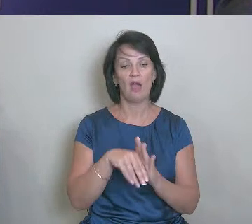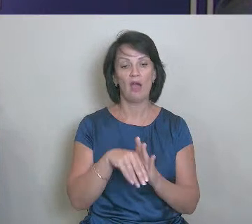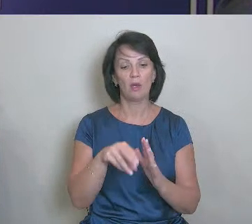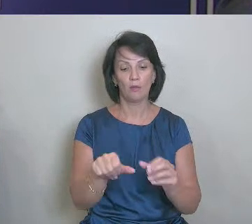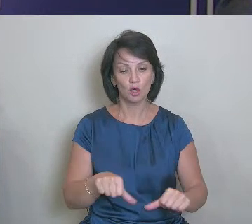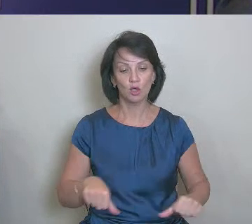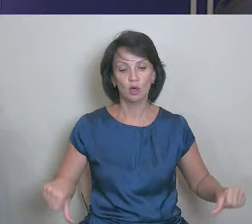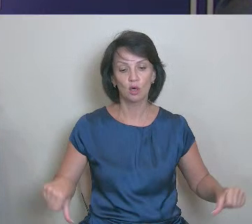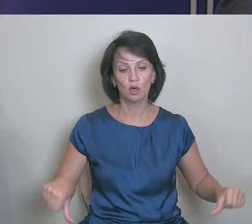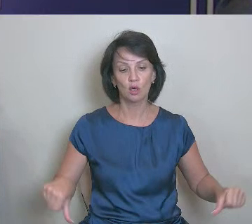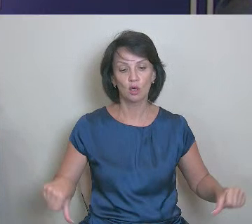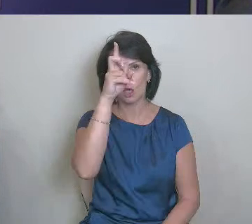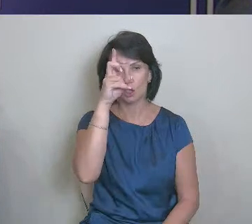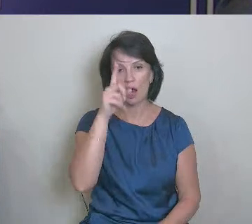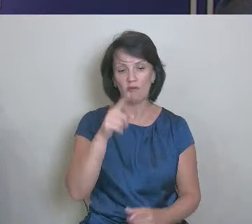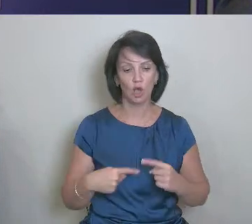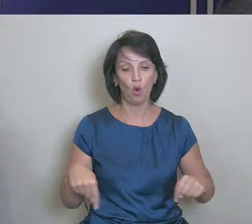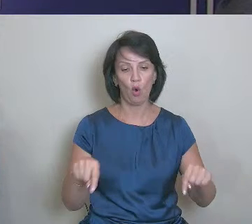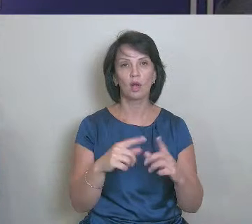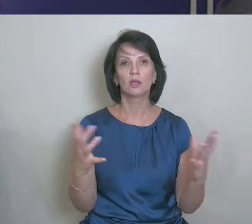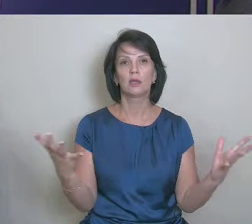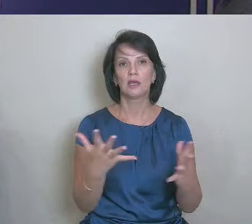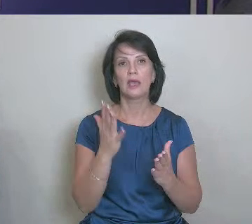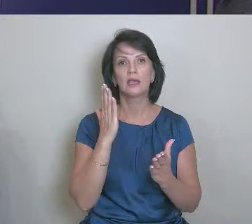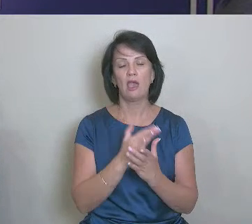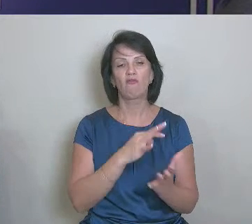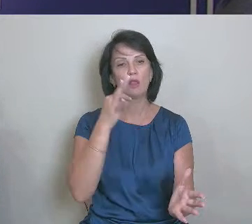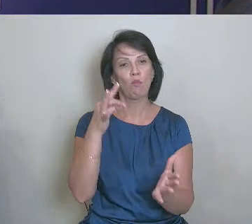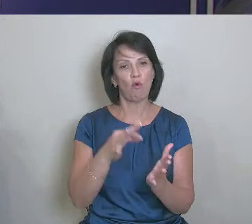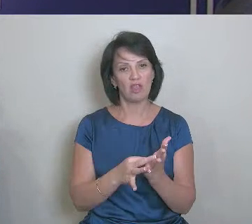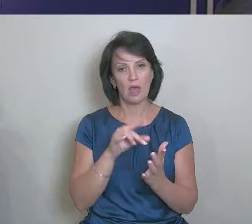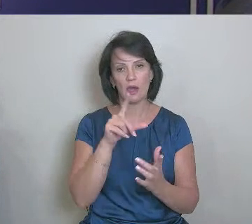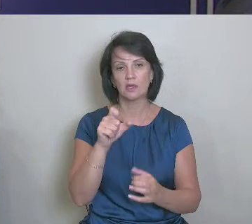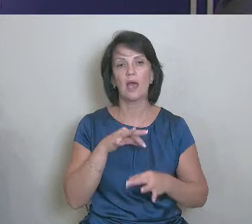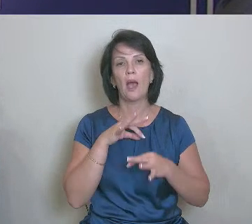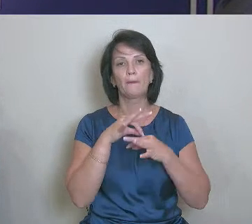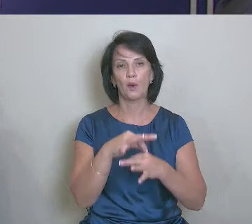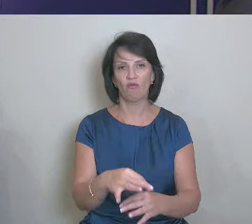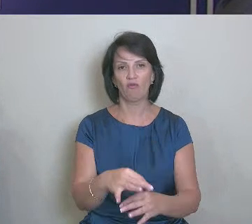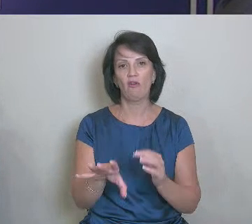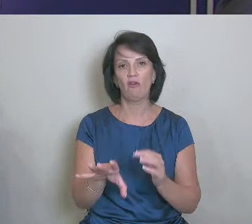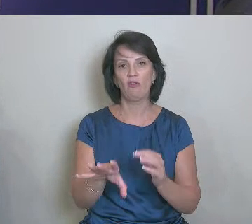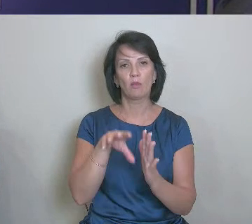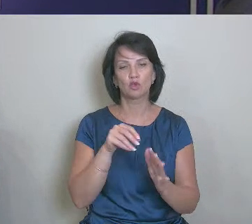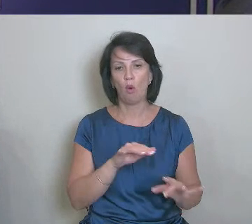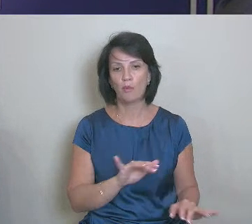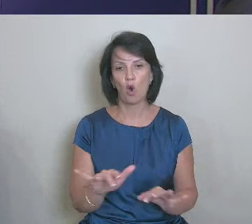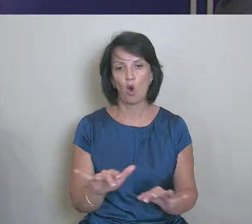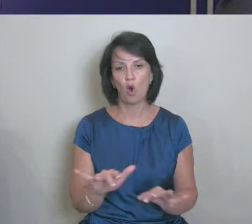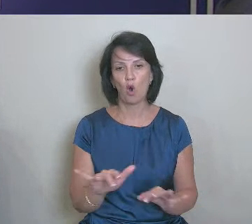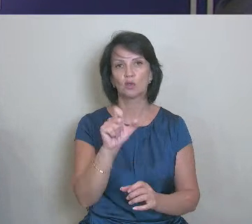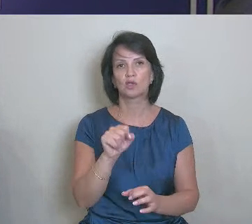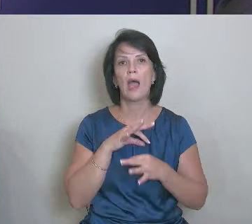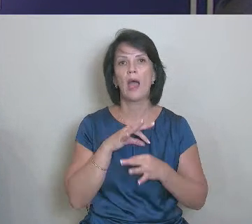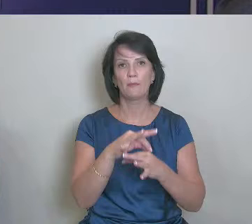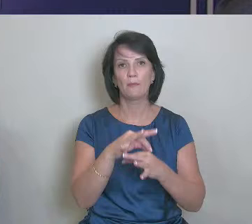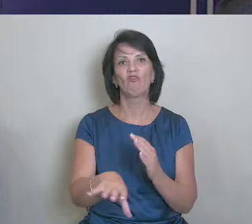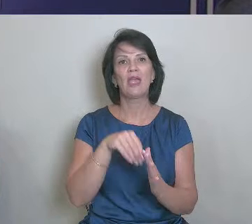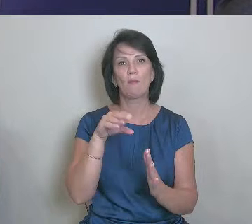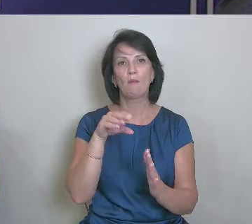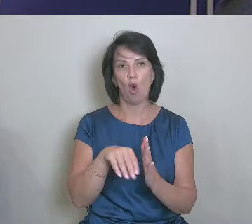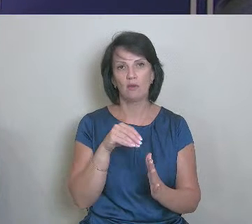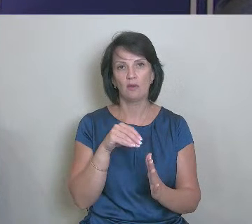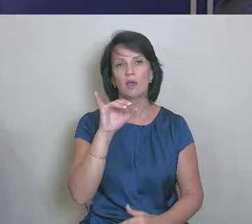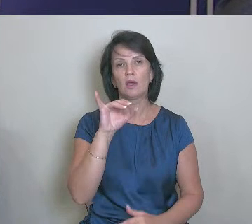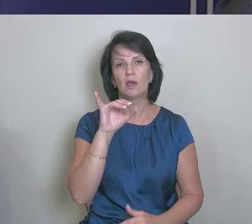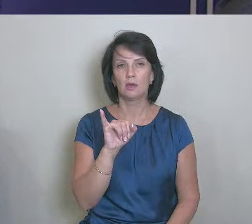election commissions and state authorities that are in charge of administering